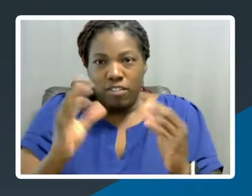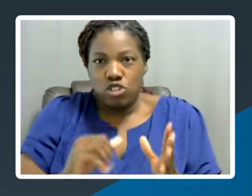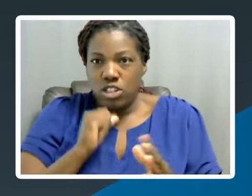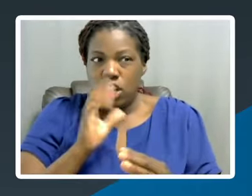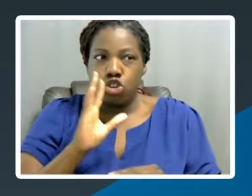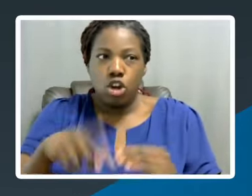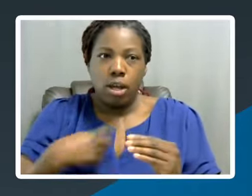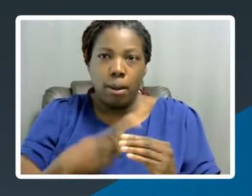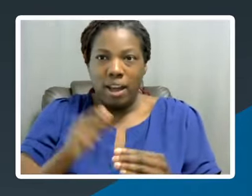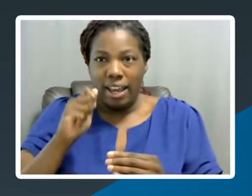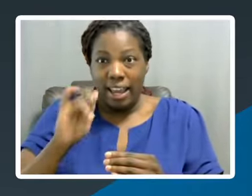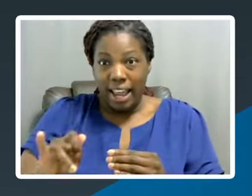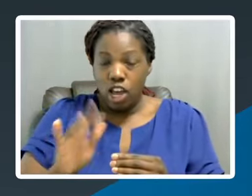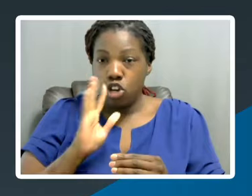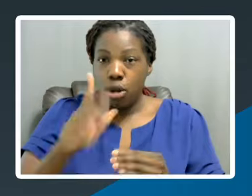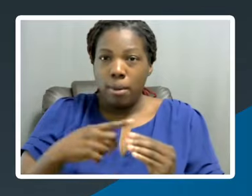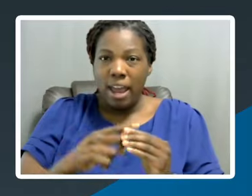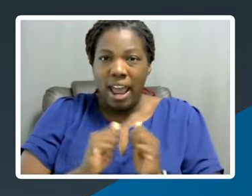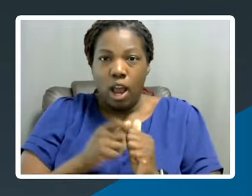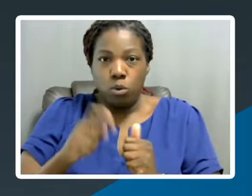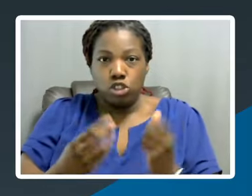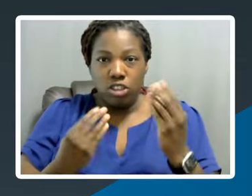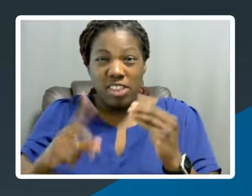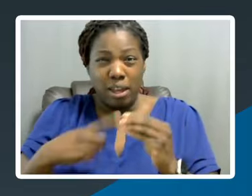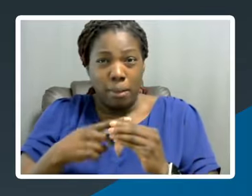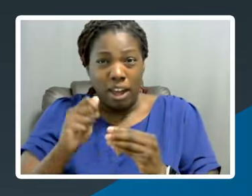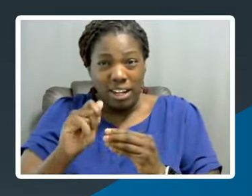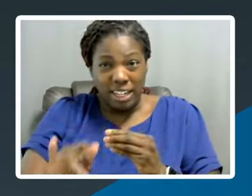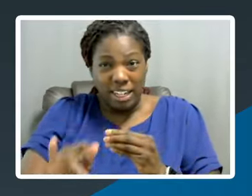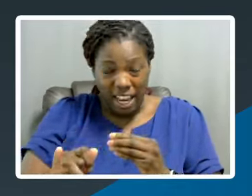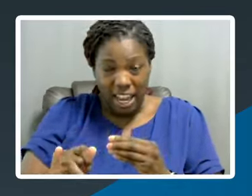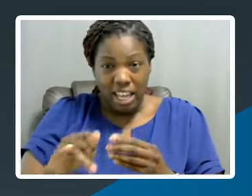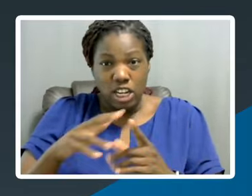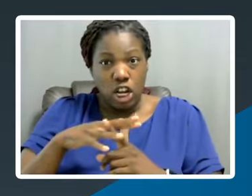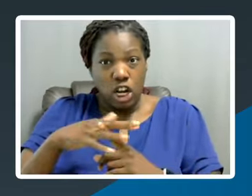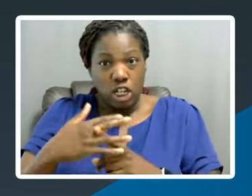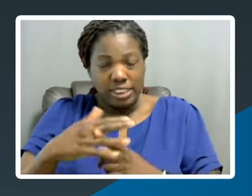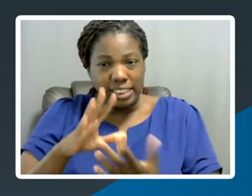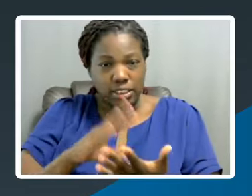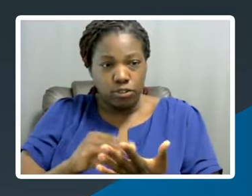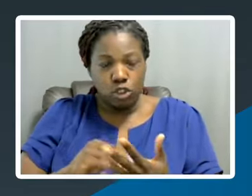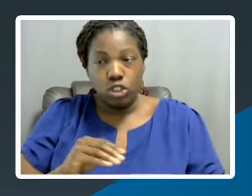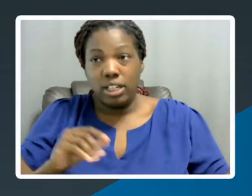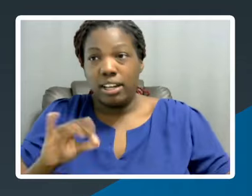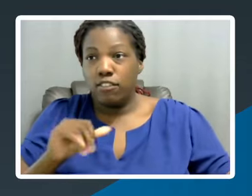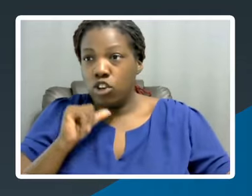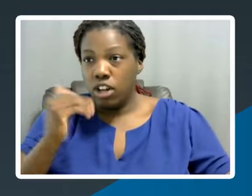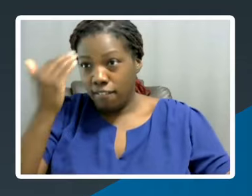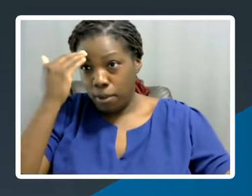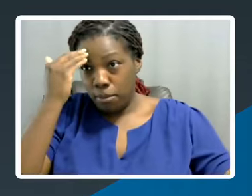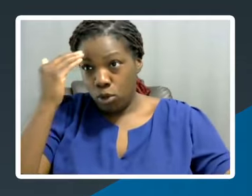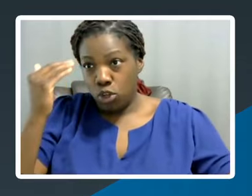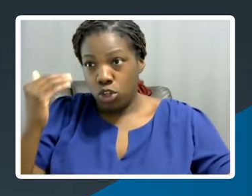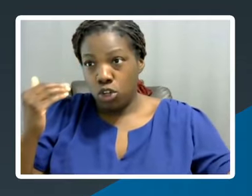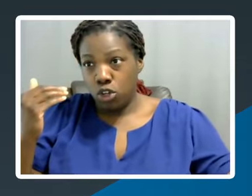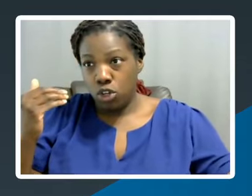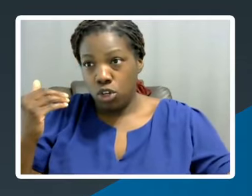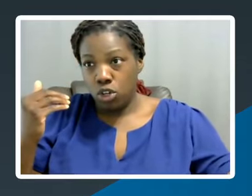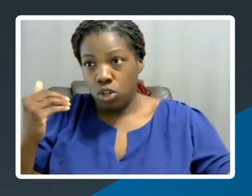minute about how we should be thinking about AI in the context of learning. If you're not familiar with AI, it stands for